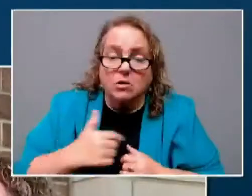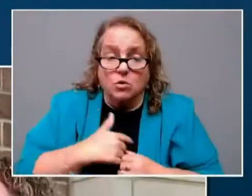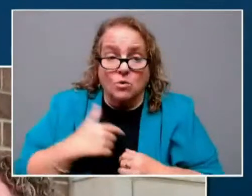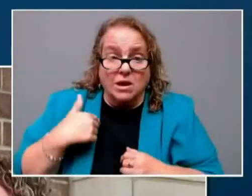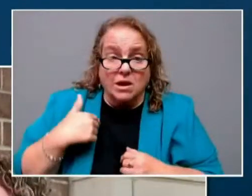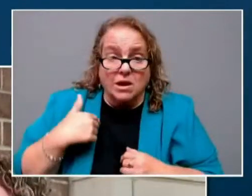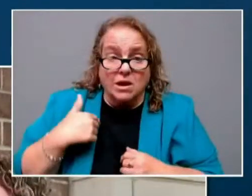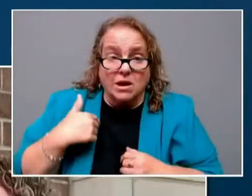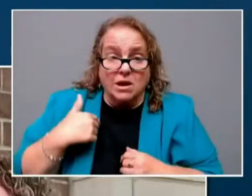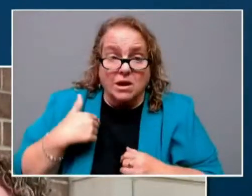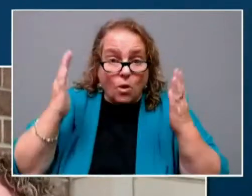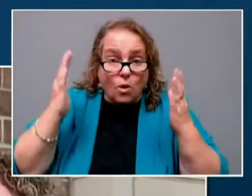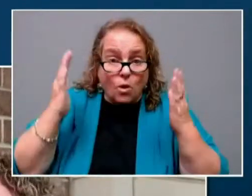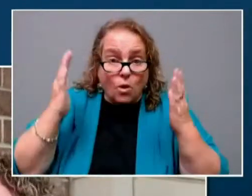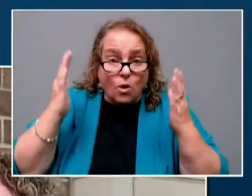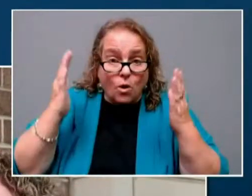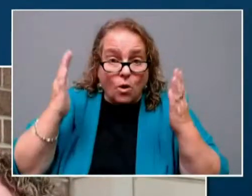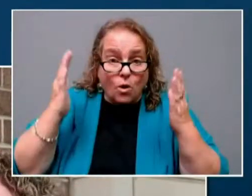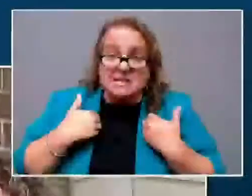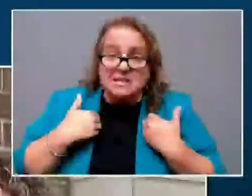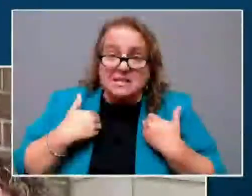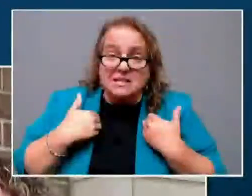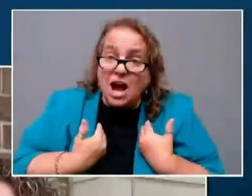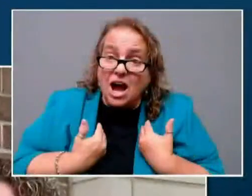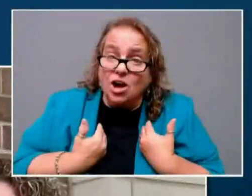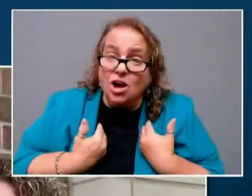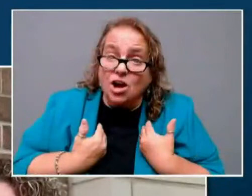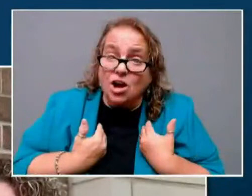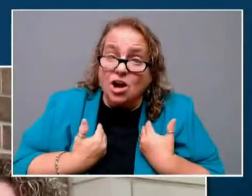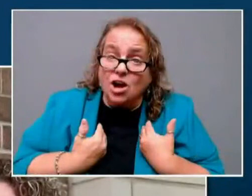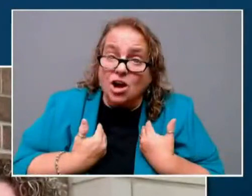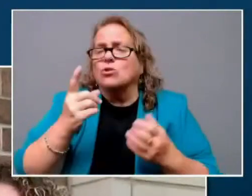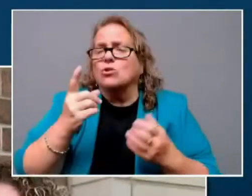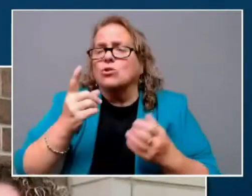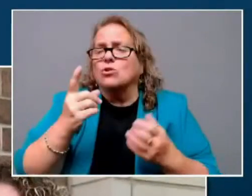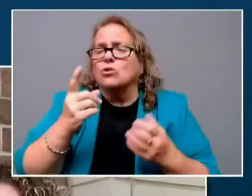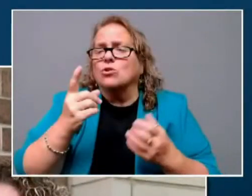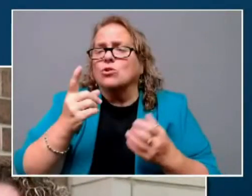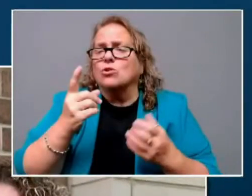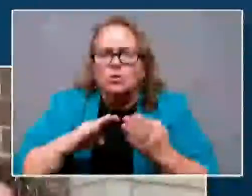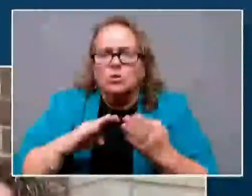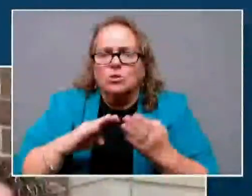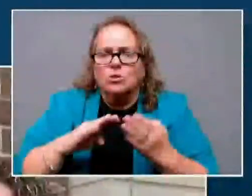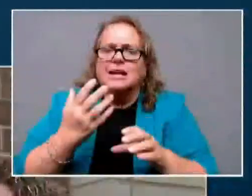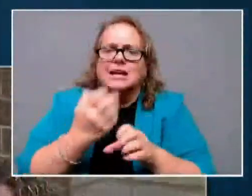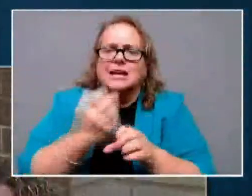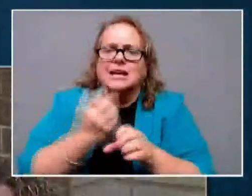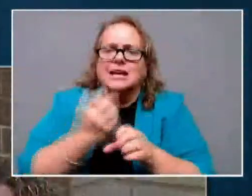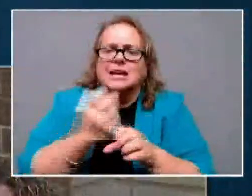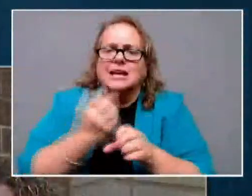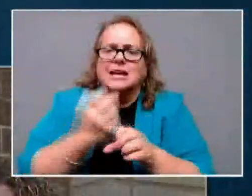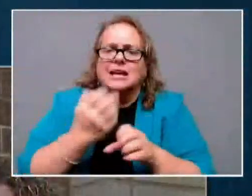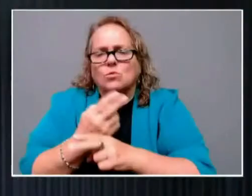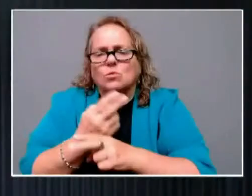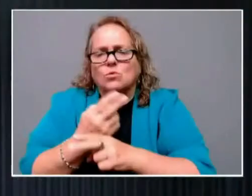and they are wanting to do the best they can for this community. Stay safe.